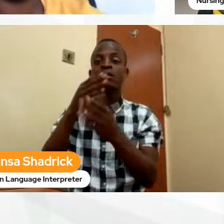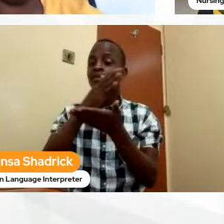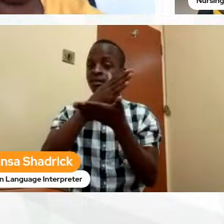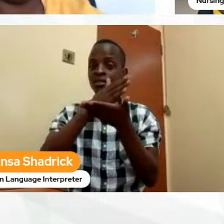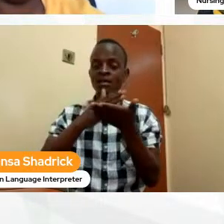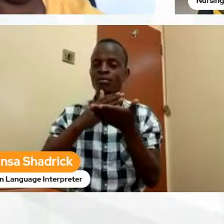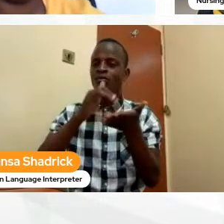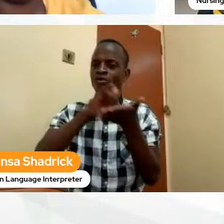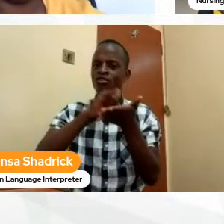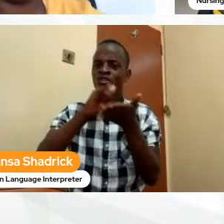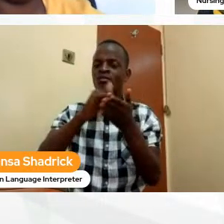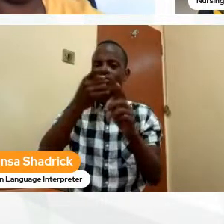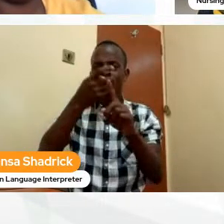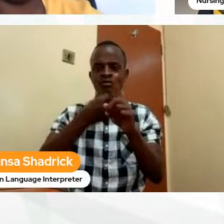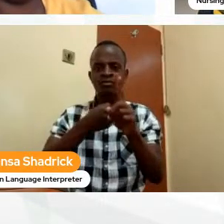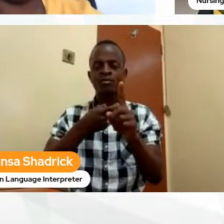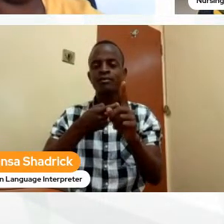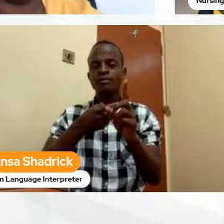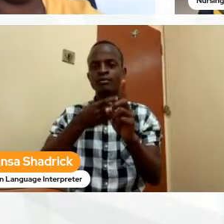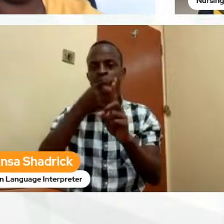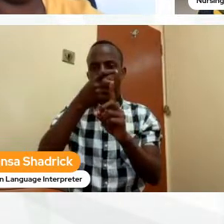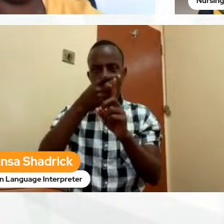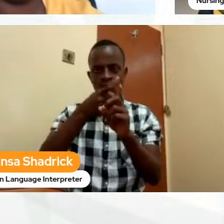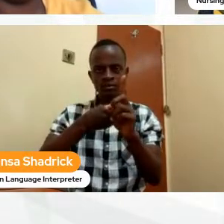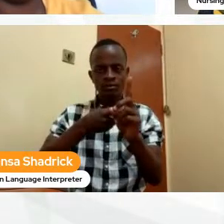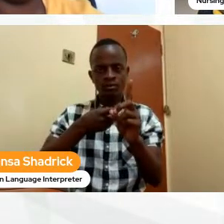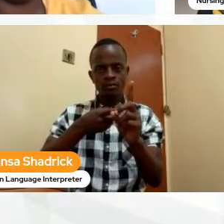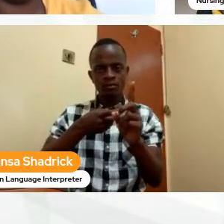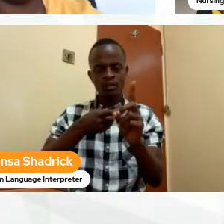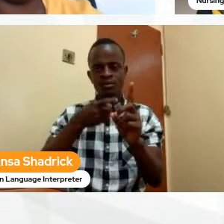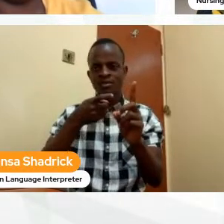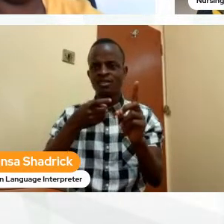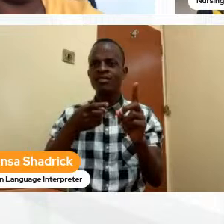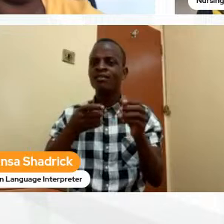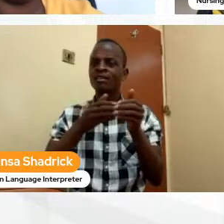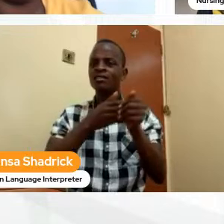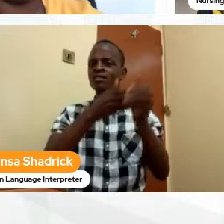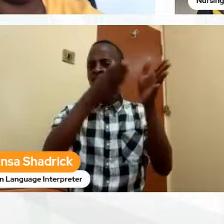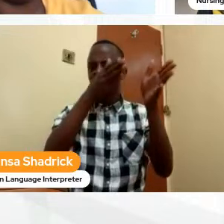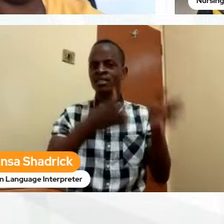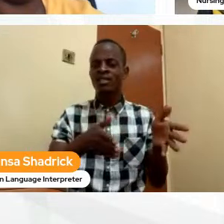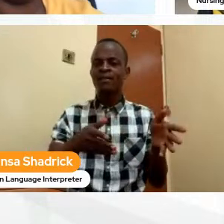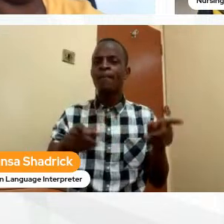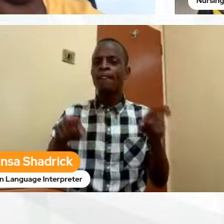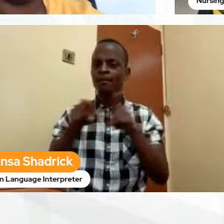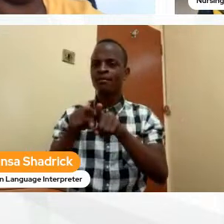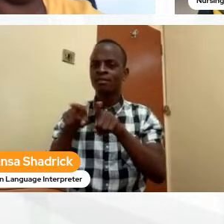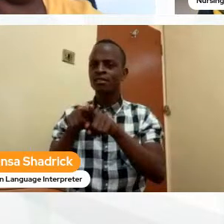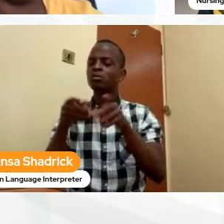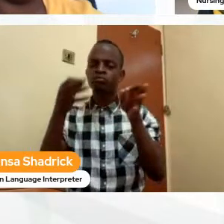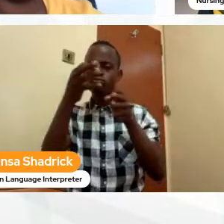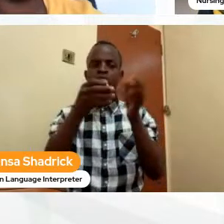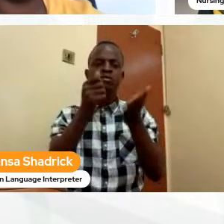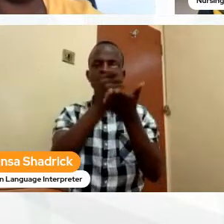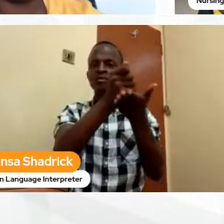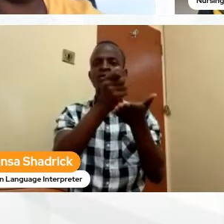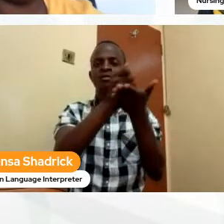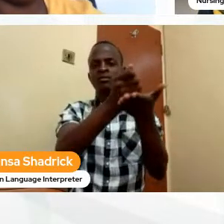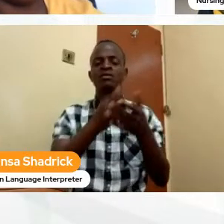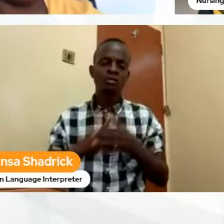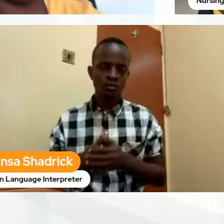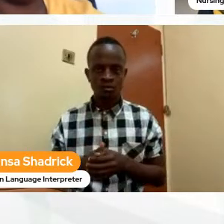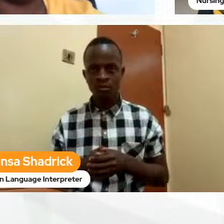that constituency and ensure that through their leaders they are elected or picked or selected to be